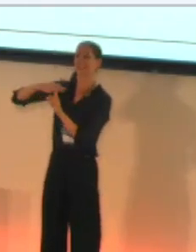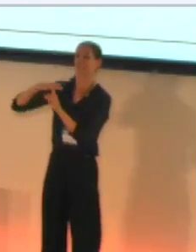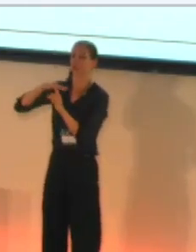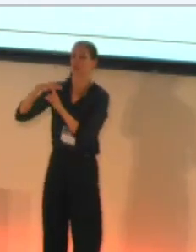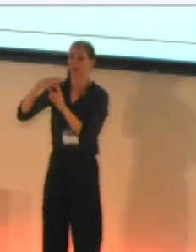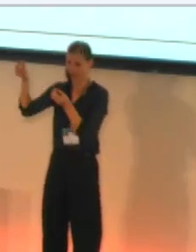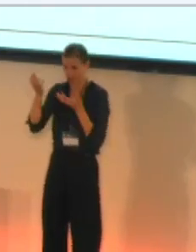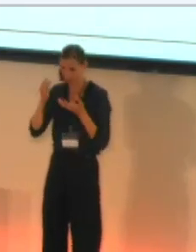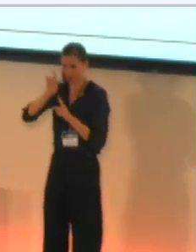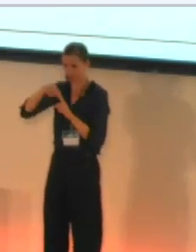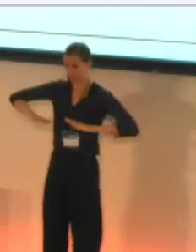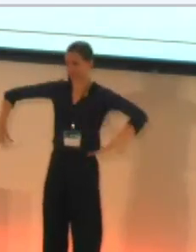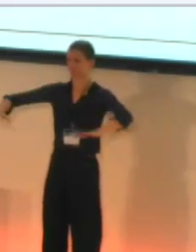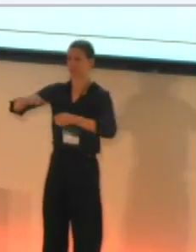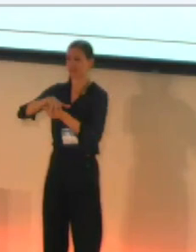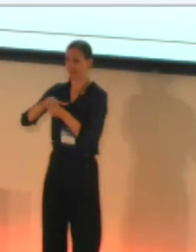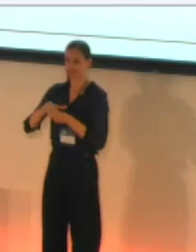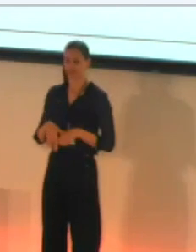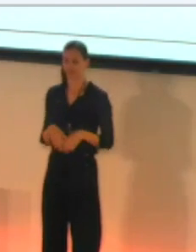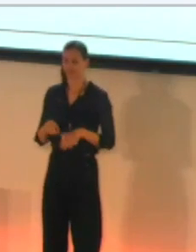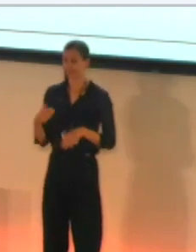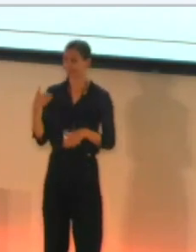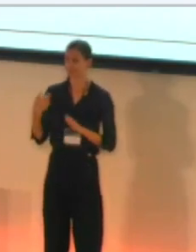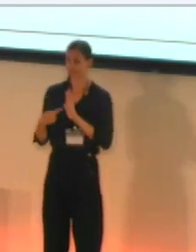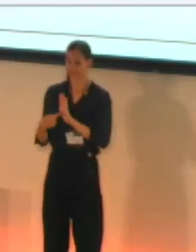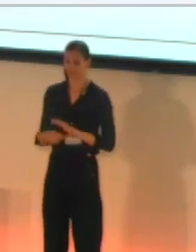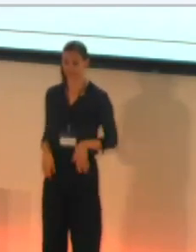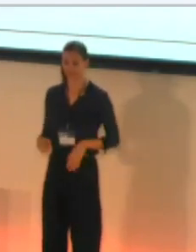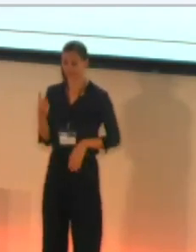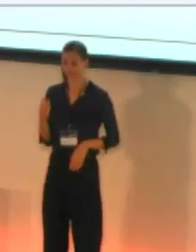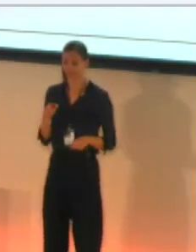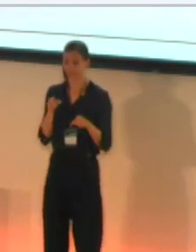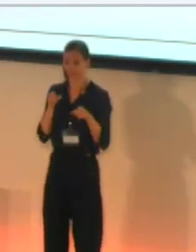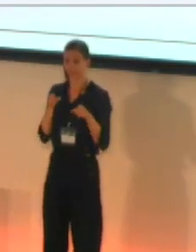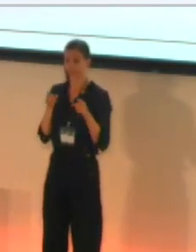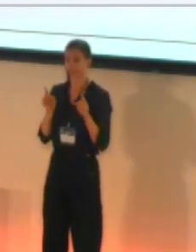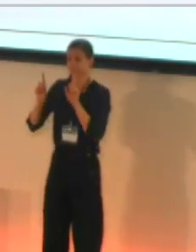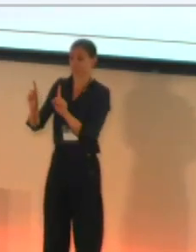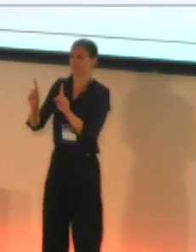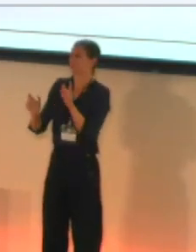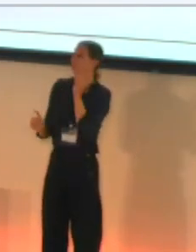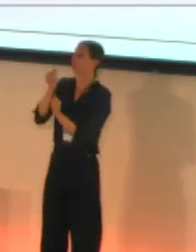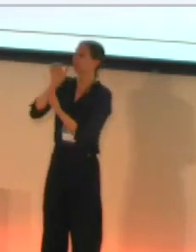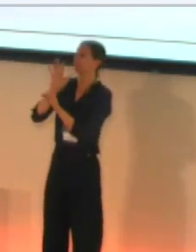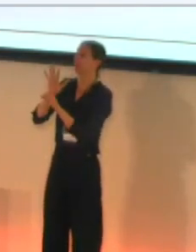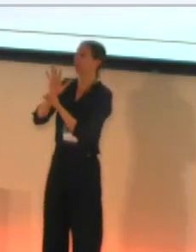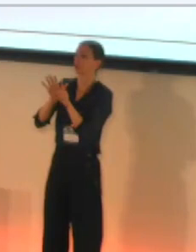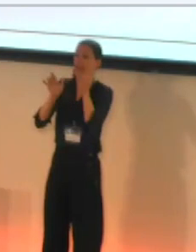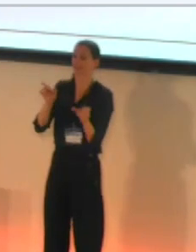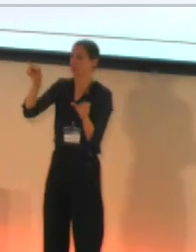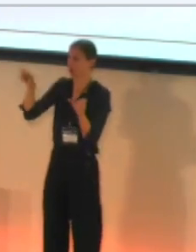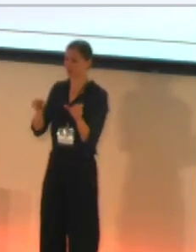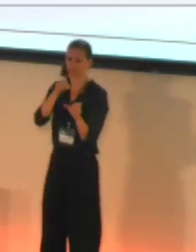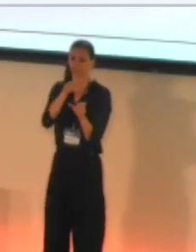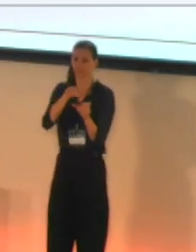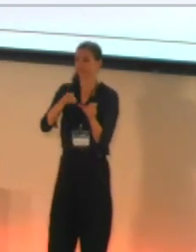space. I have on this slide an example. Two of our most popular avatars from our virtual parks, one male,